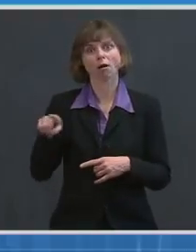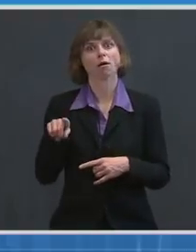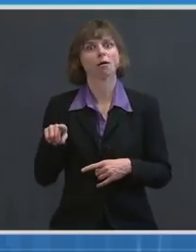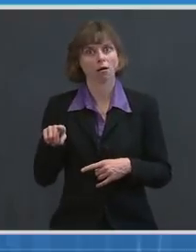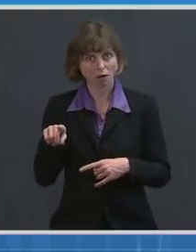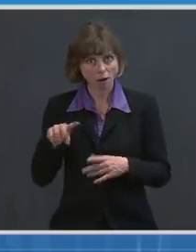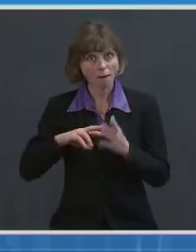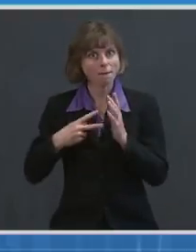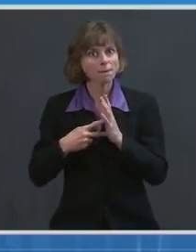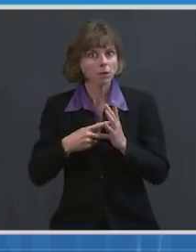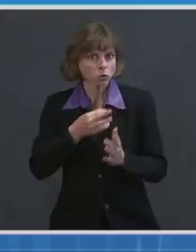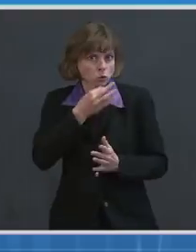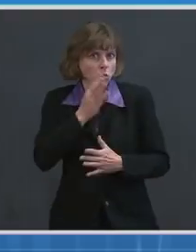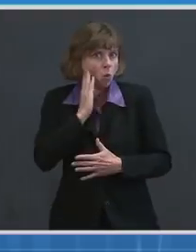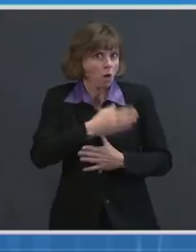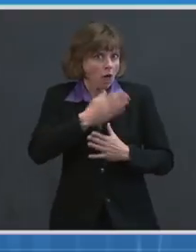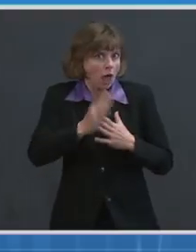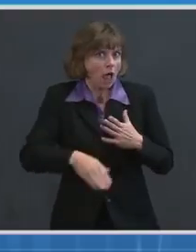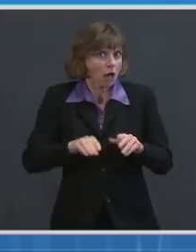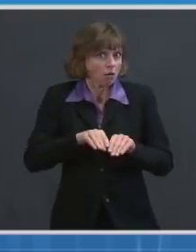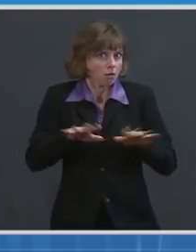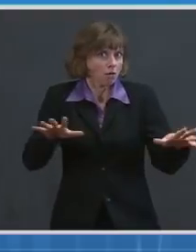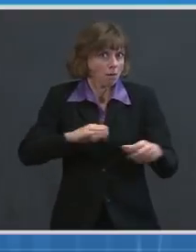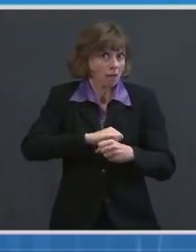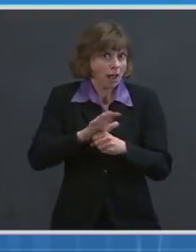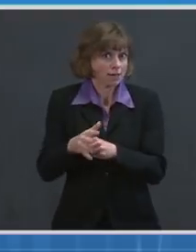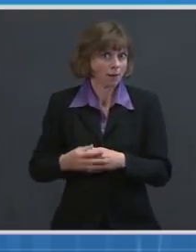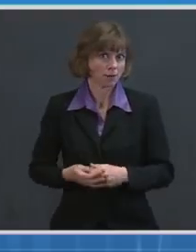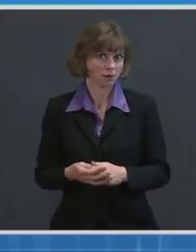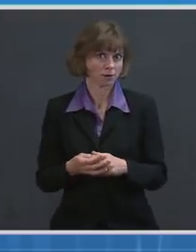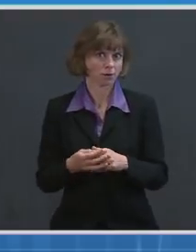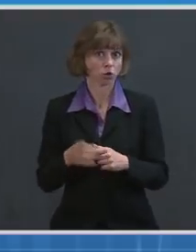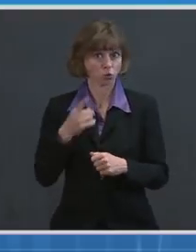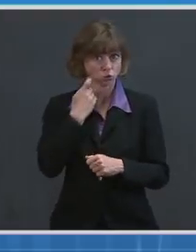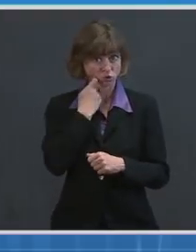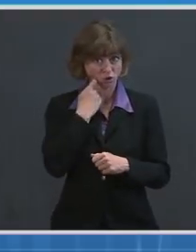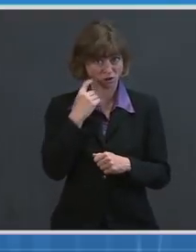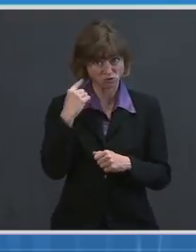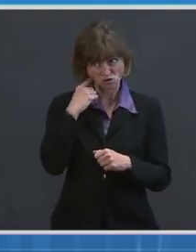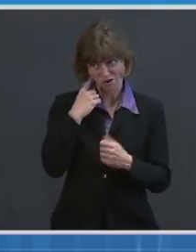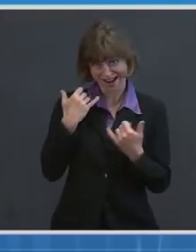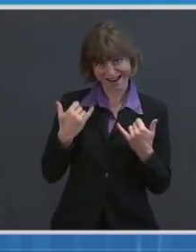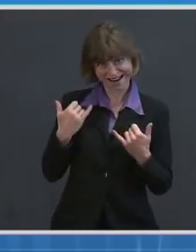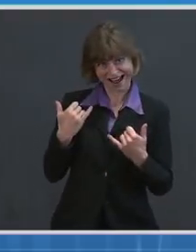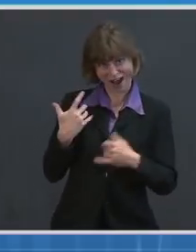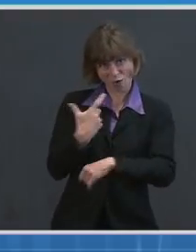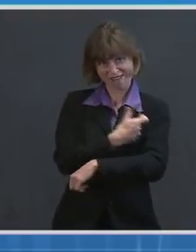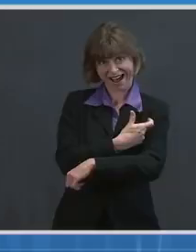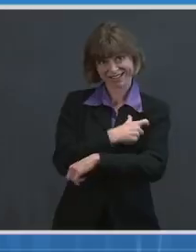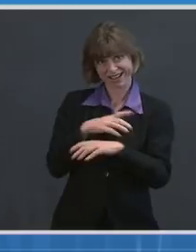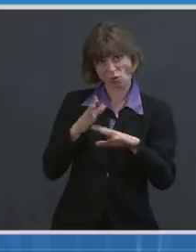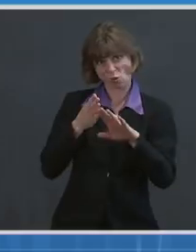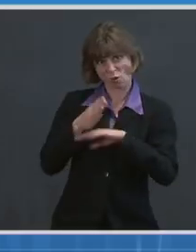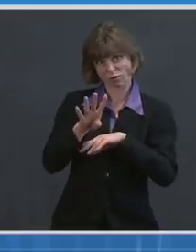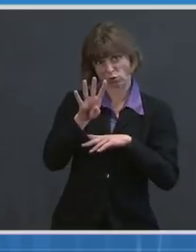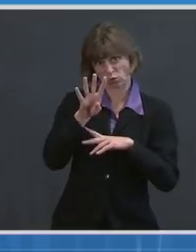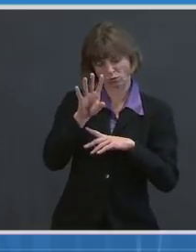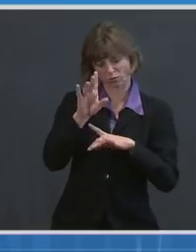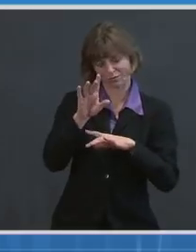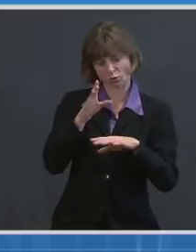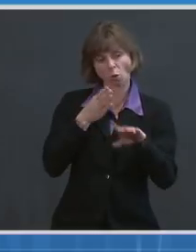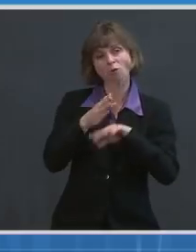eventually end this pandemic. And as you just heard, we are now vaccinating more than 2 million people per